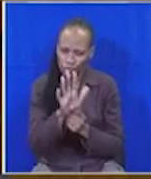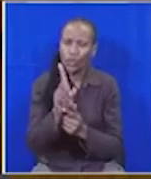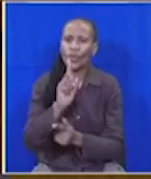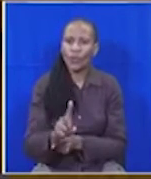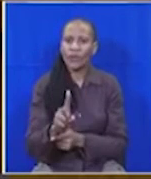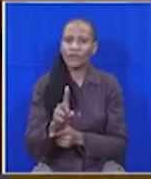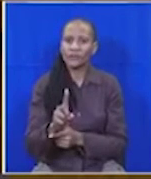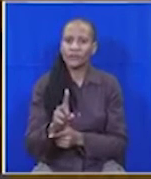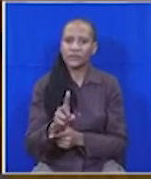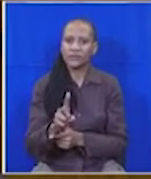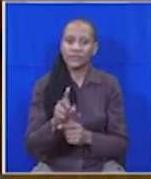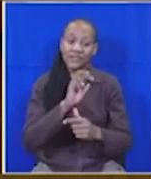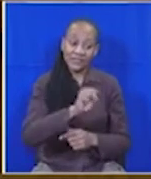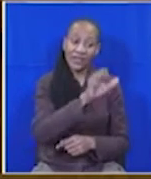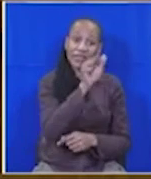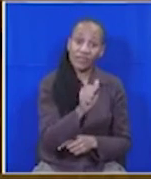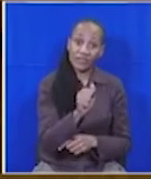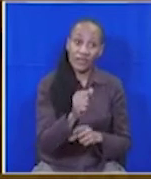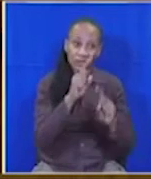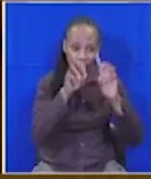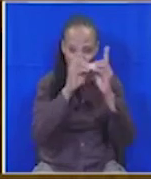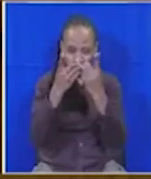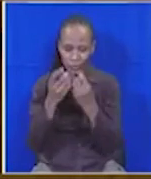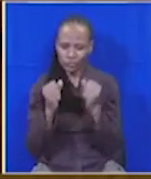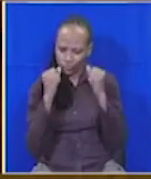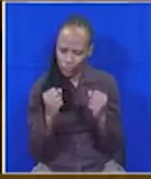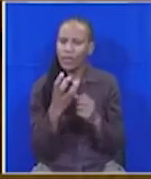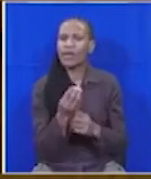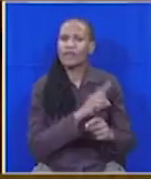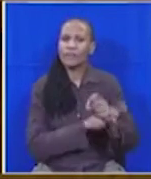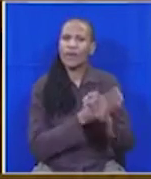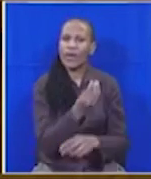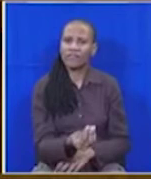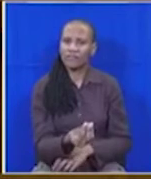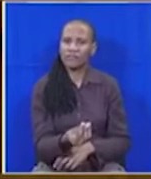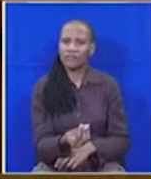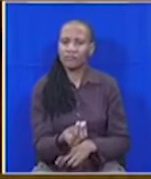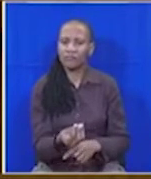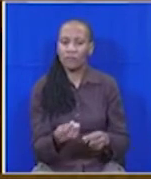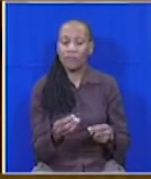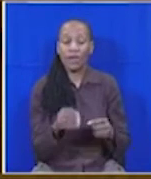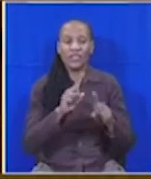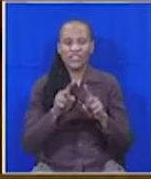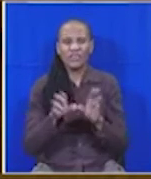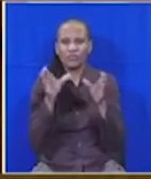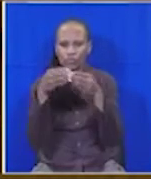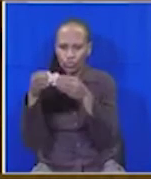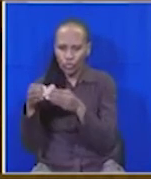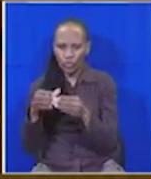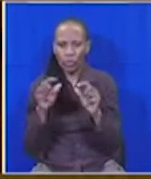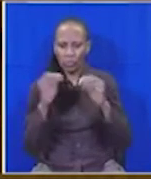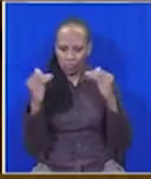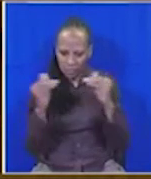the underlying strengths of South Africa's institutions. Two other ratings agencies, Standard & Poor and Fitch,